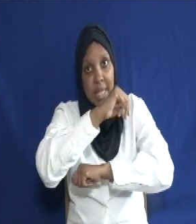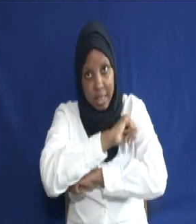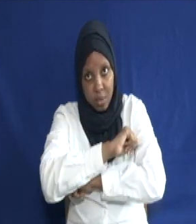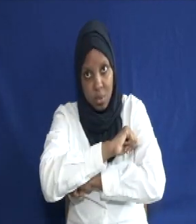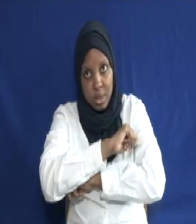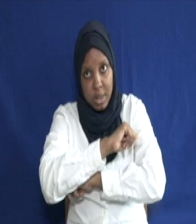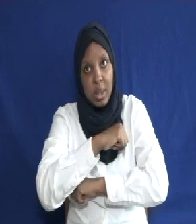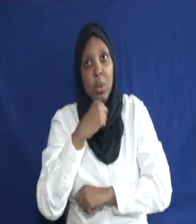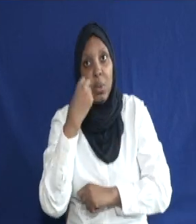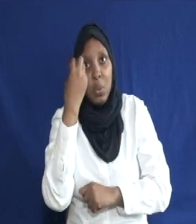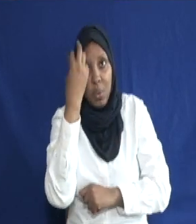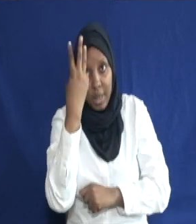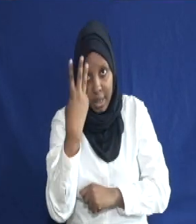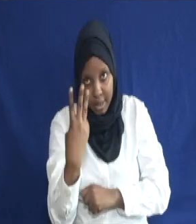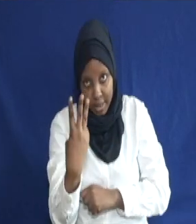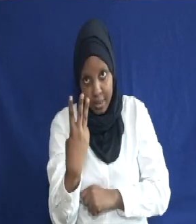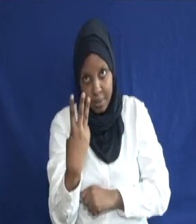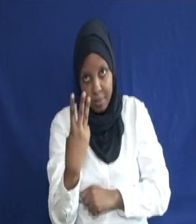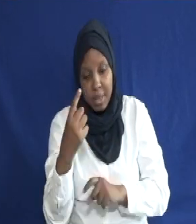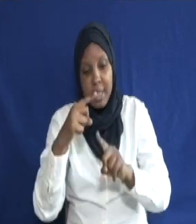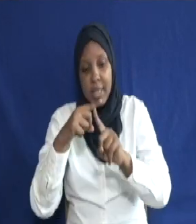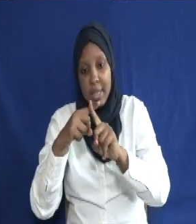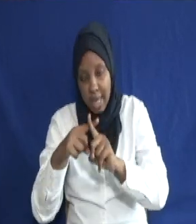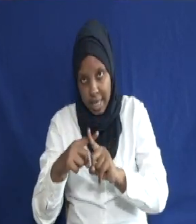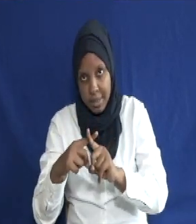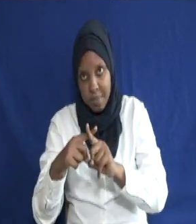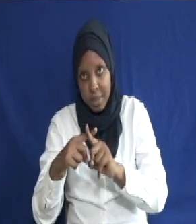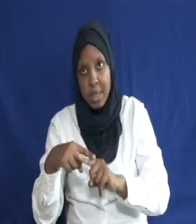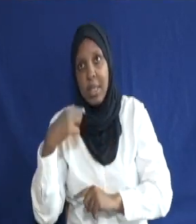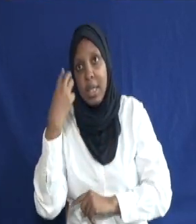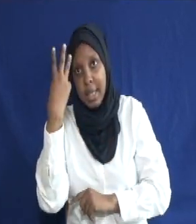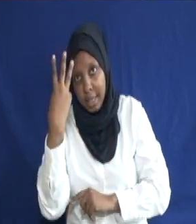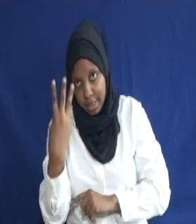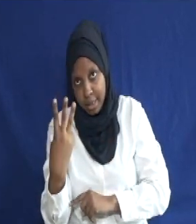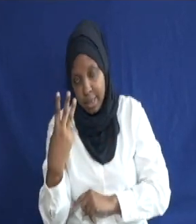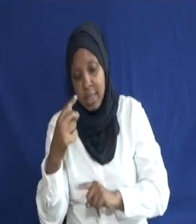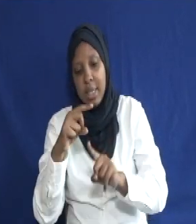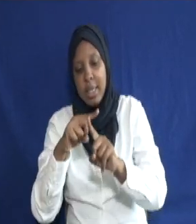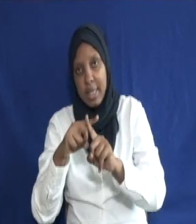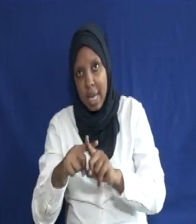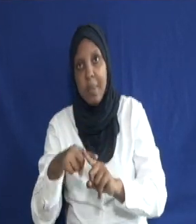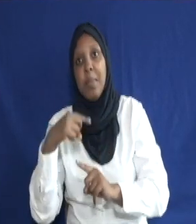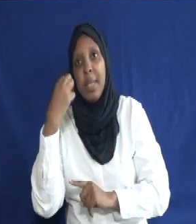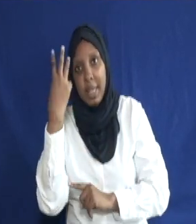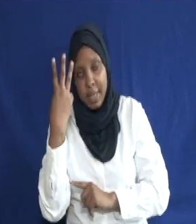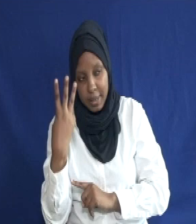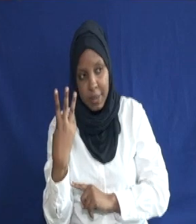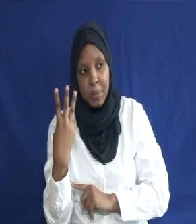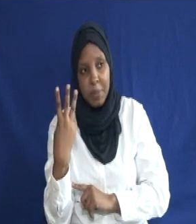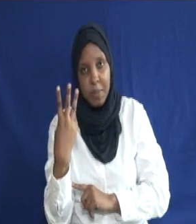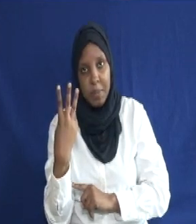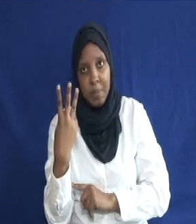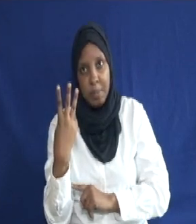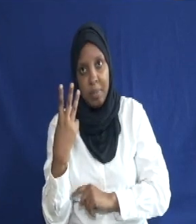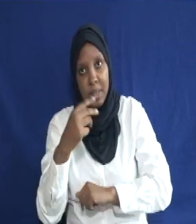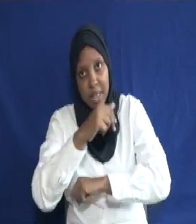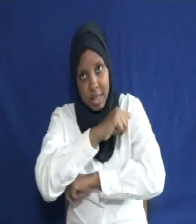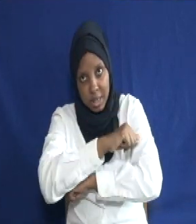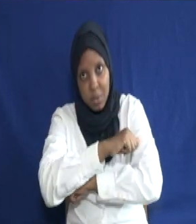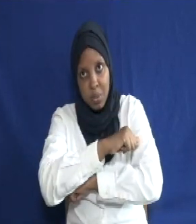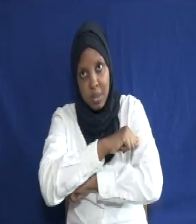to multiply 3 here by 3 times. 1, 2, 3. That is